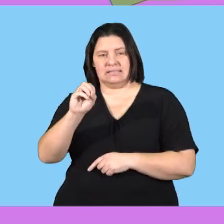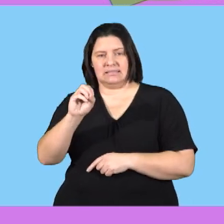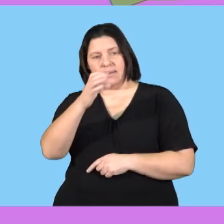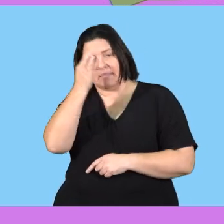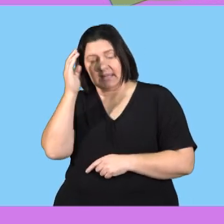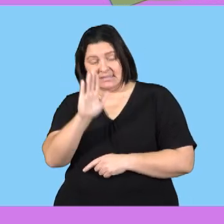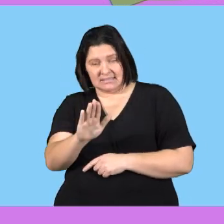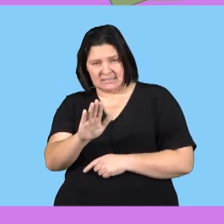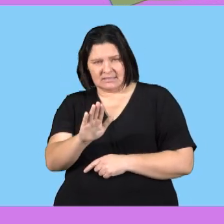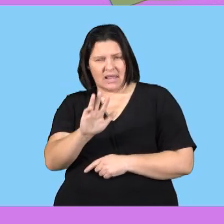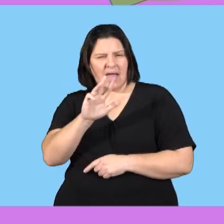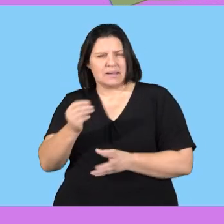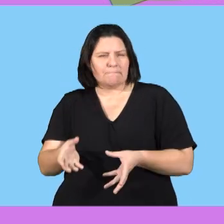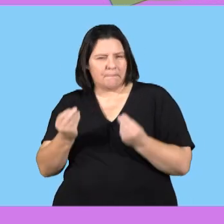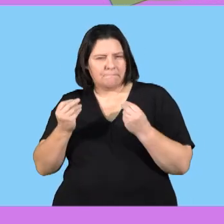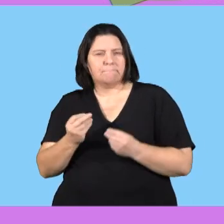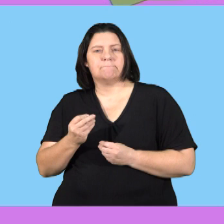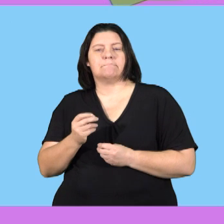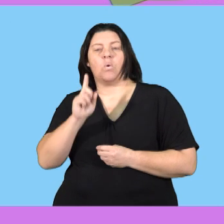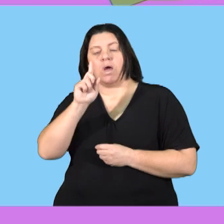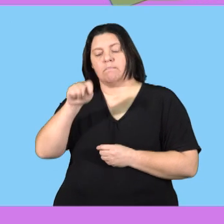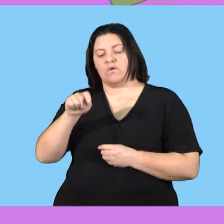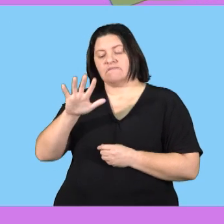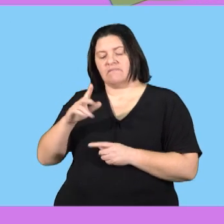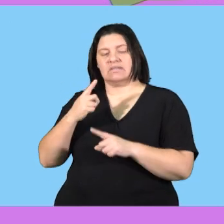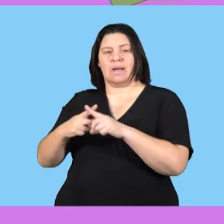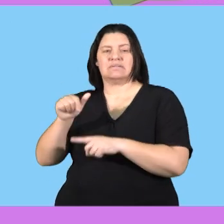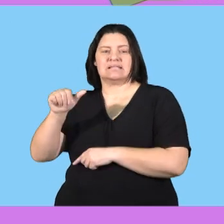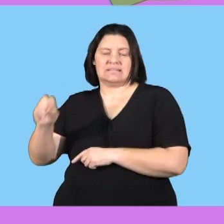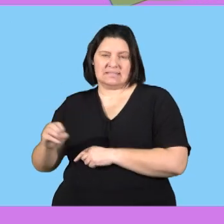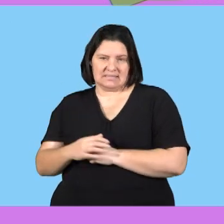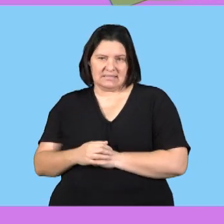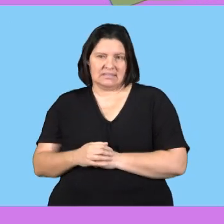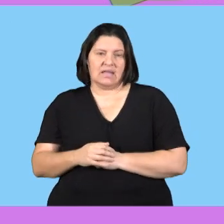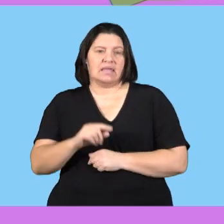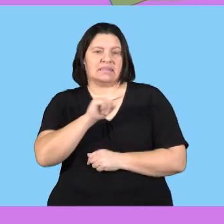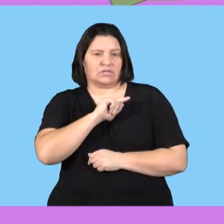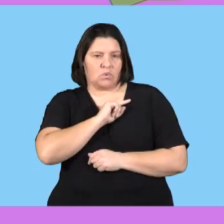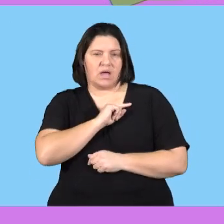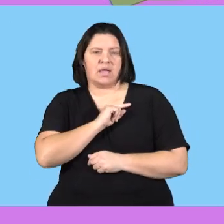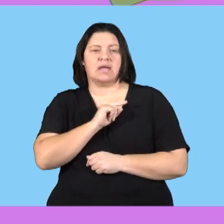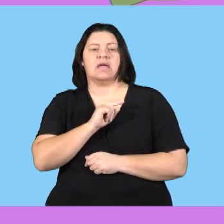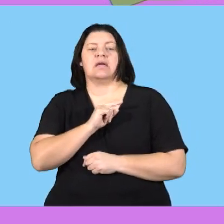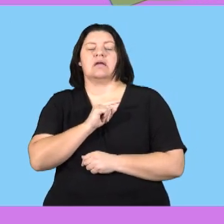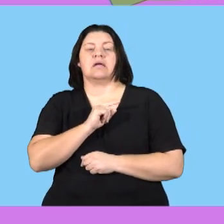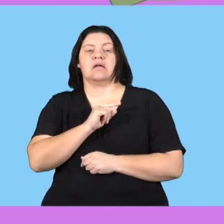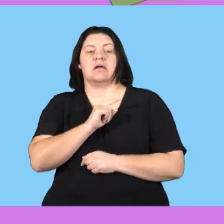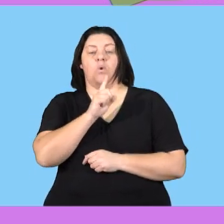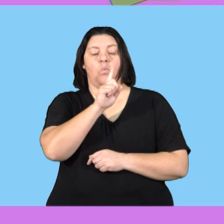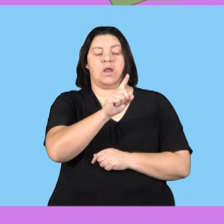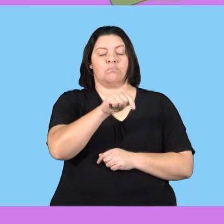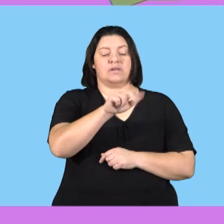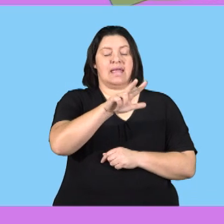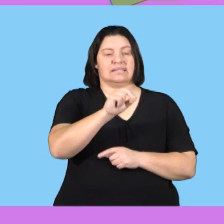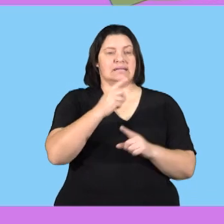multiplied by the 90 minutes. Remember, how did I get to 90? I said 1.5 times 60 minutes. So therefore, I say